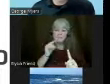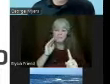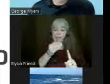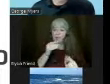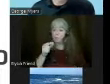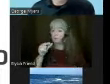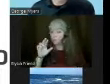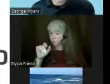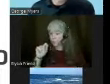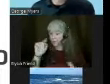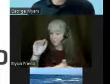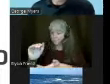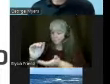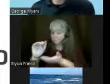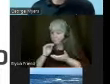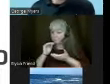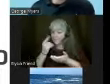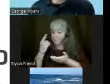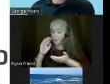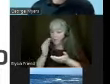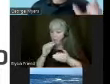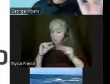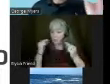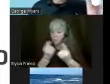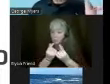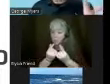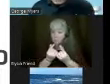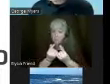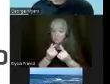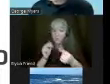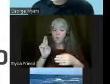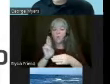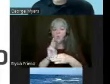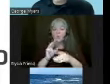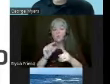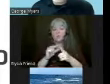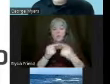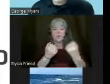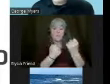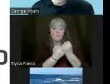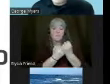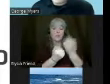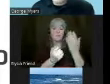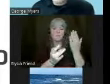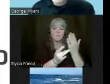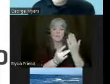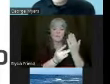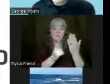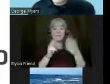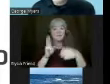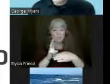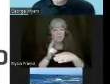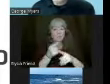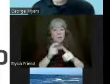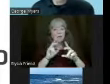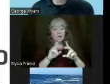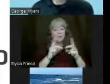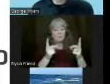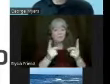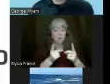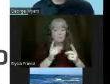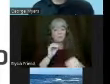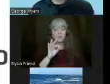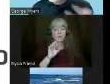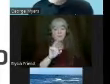and our group. Okay, so we use the term supportive tech because it's used by the department in much